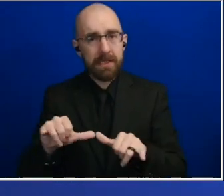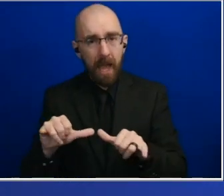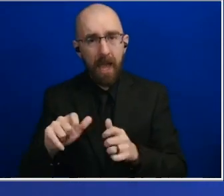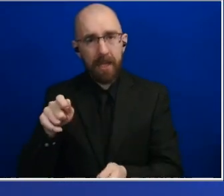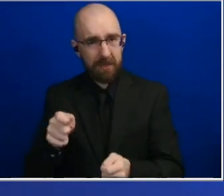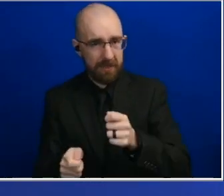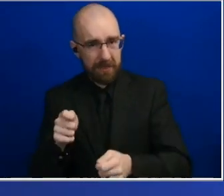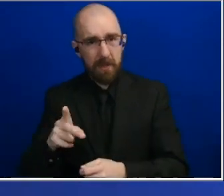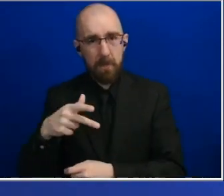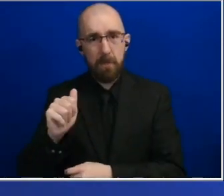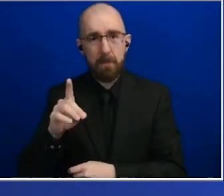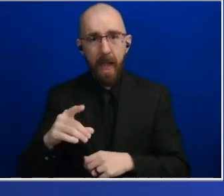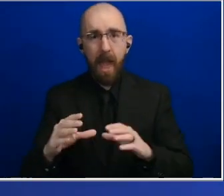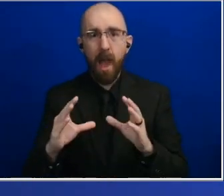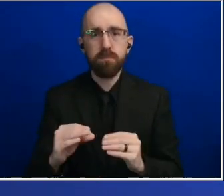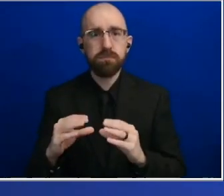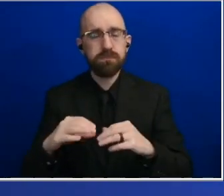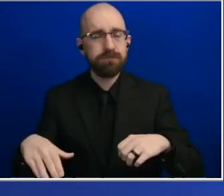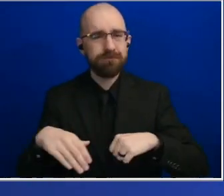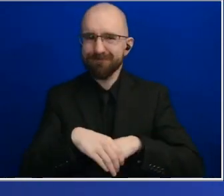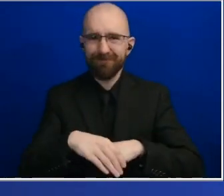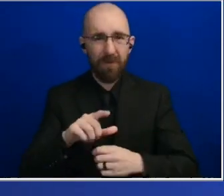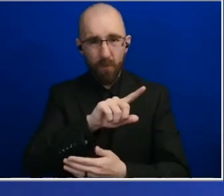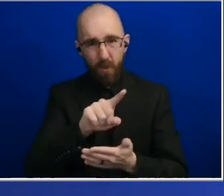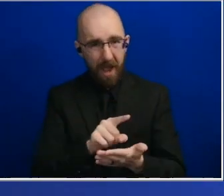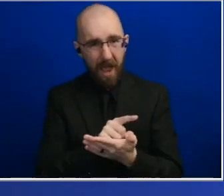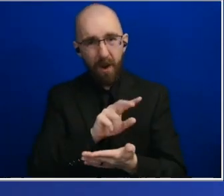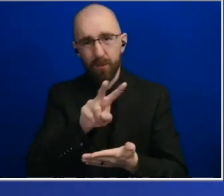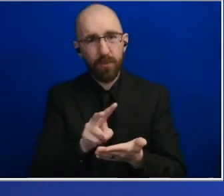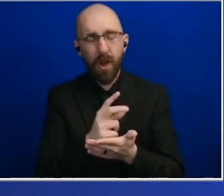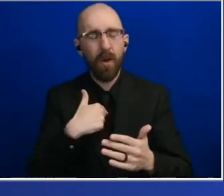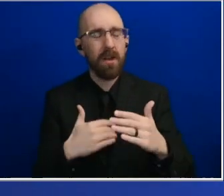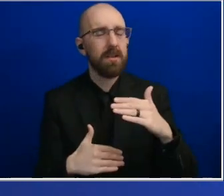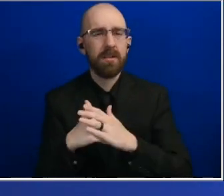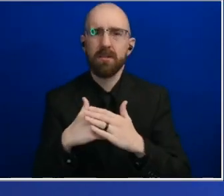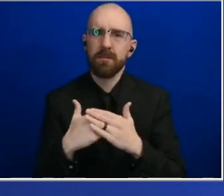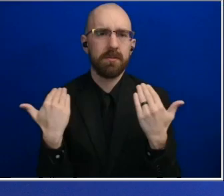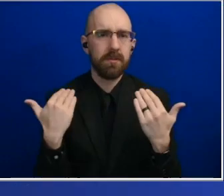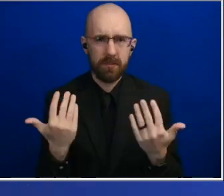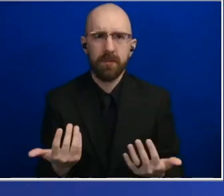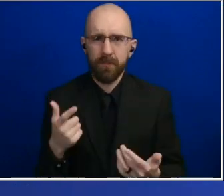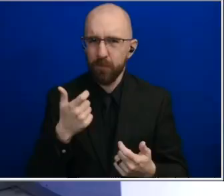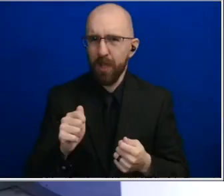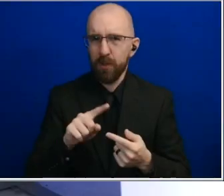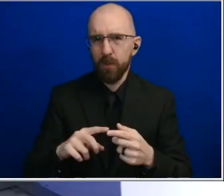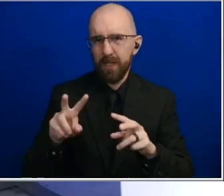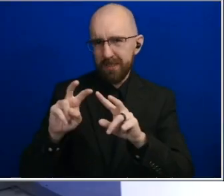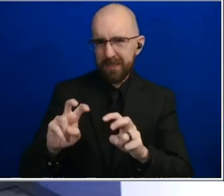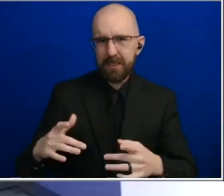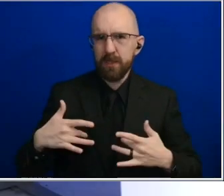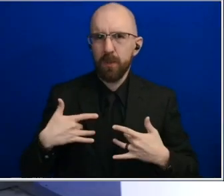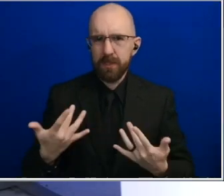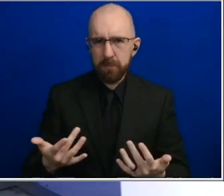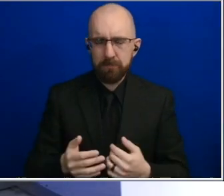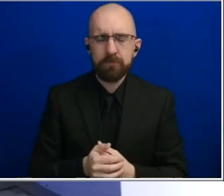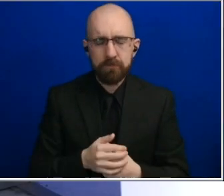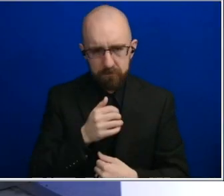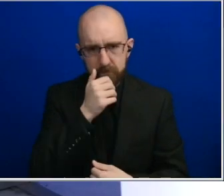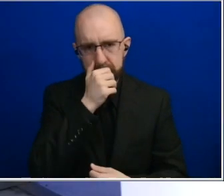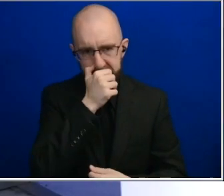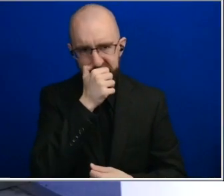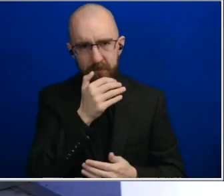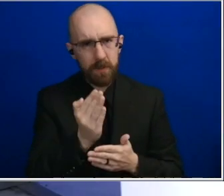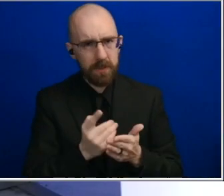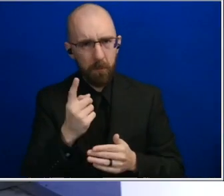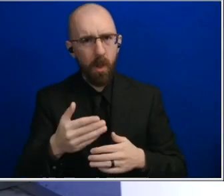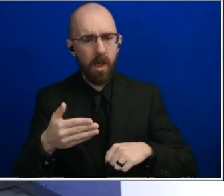an hour or two. And that's where we have to kind of dive a little deeper to try to figure out what's going on. So when someone gets an amputation, what's the